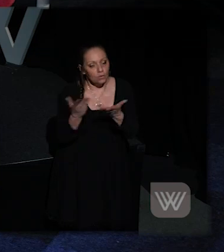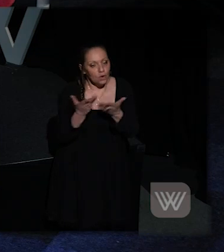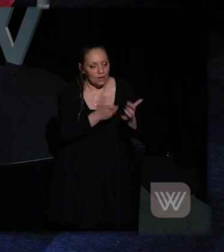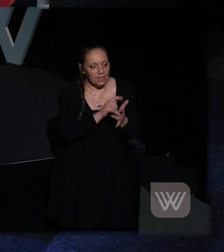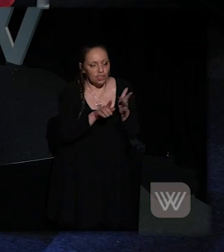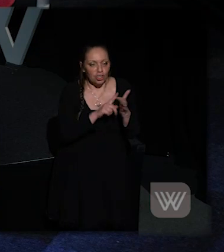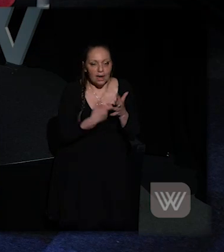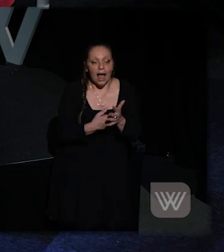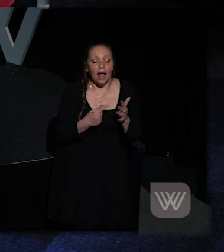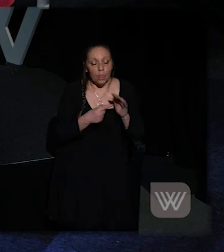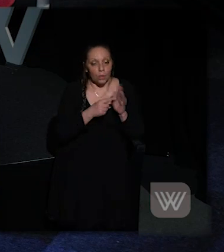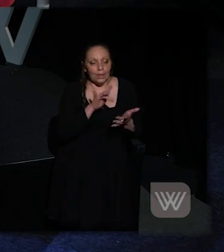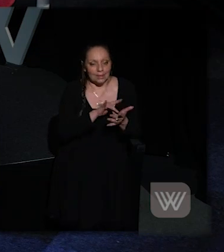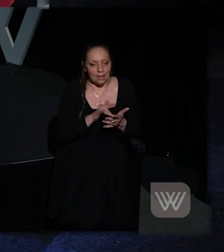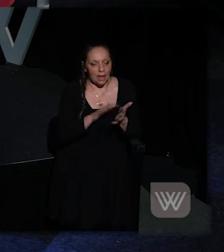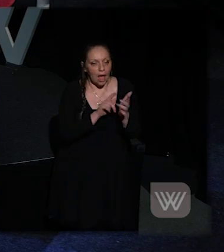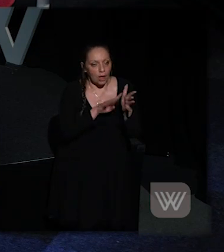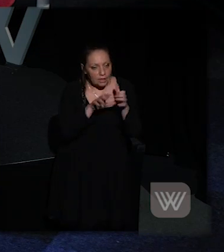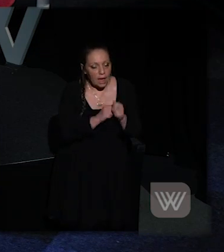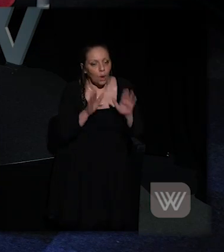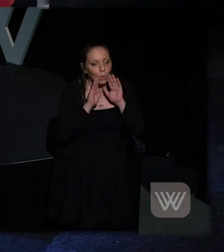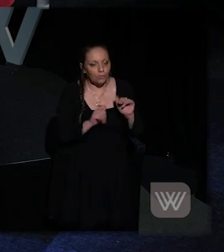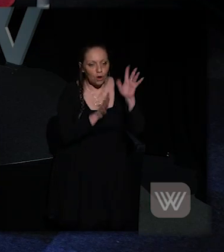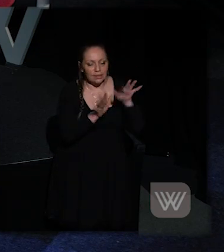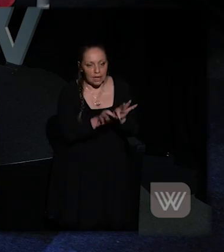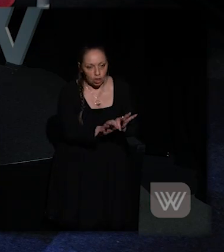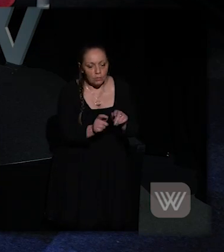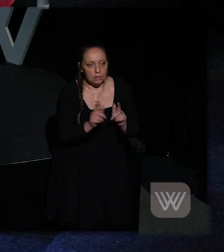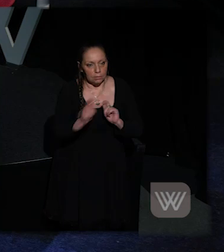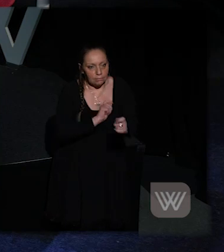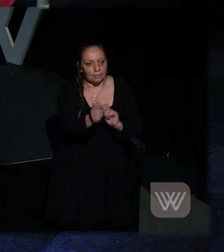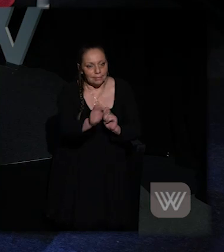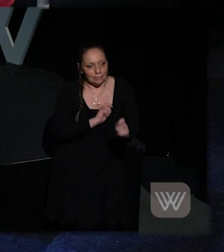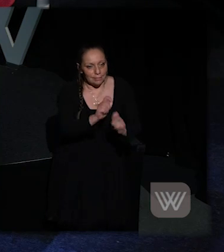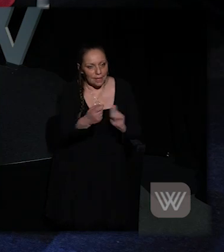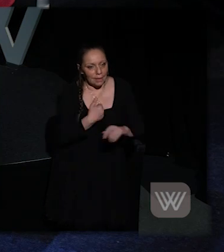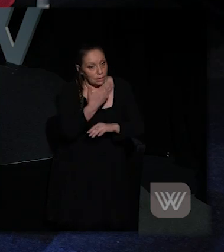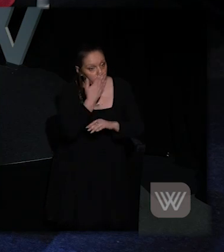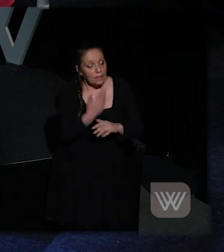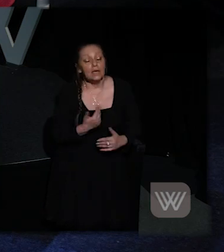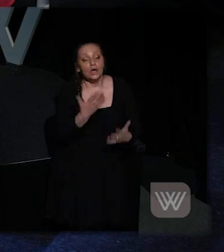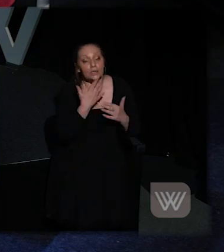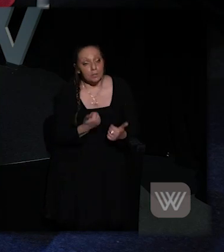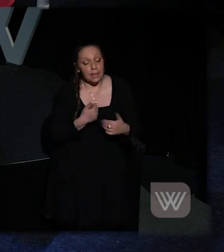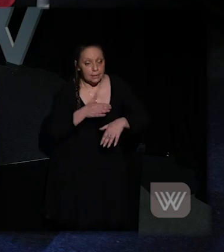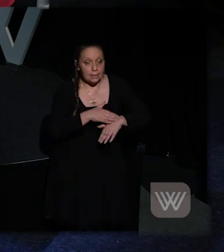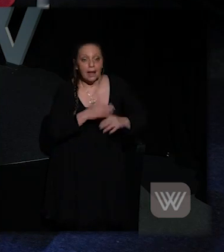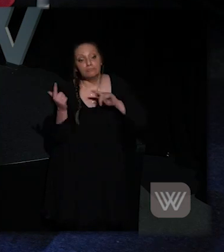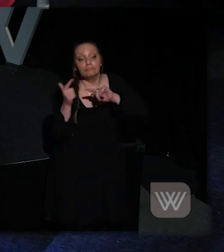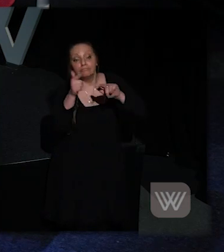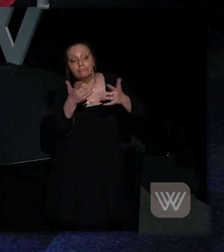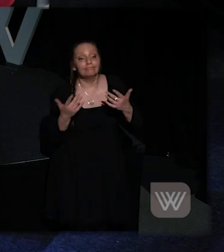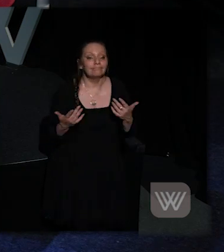hosting us, and to our wonderful Auslan interpreters who've been swapping around up here at the front. Please take the time to head down the